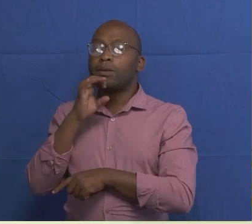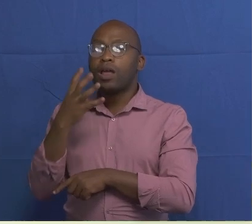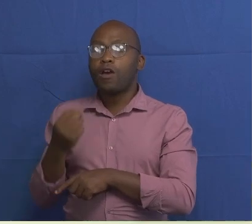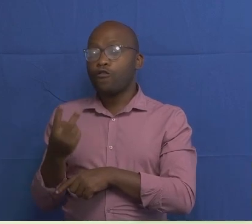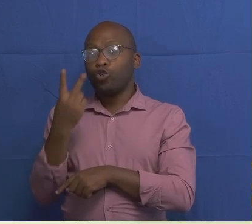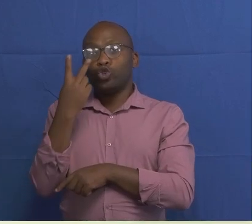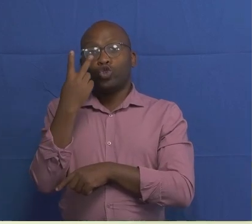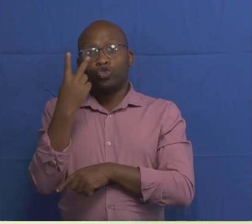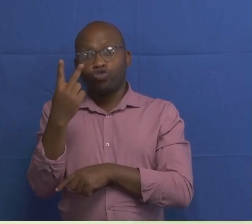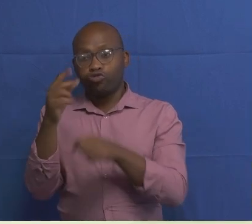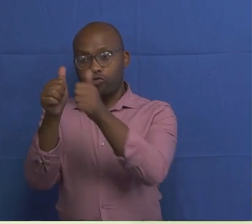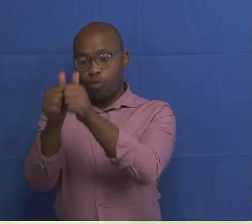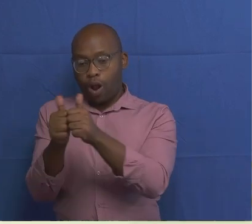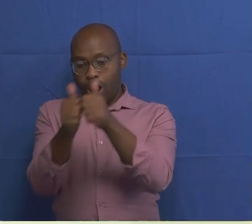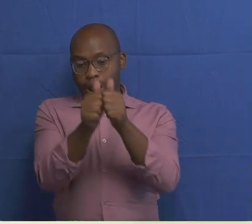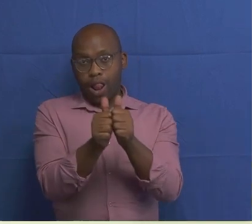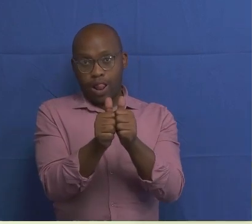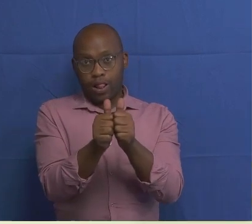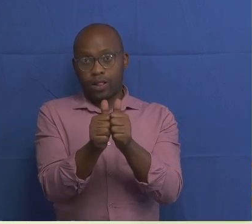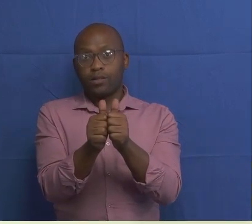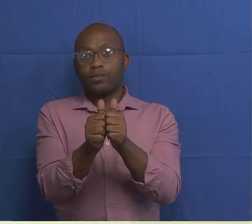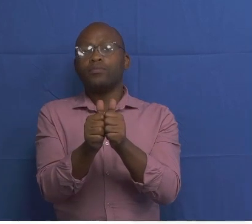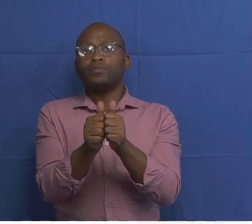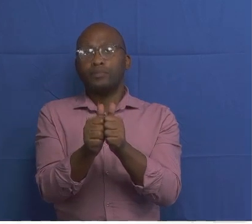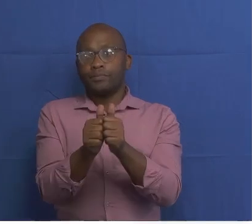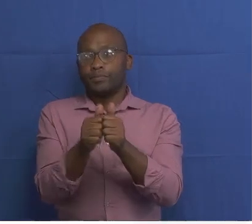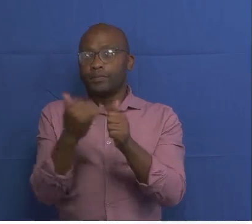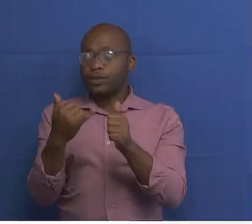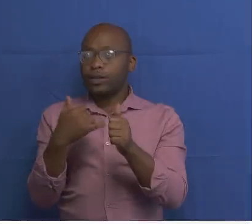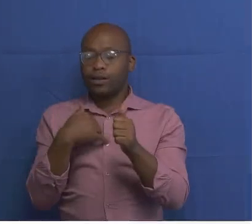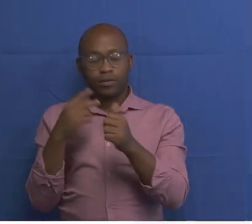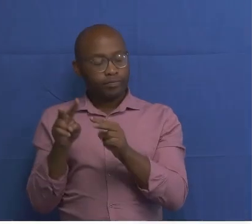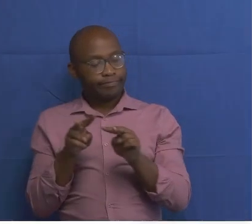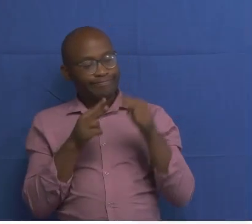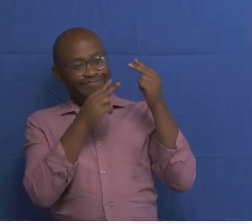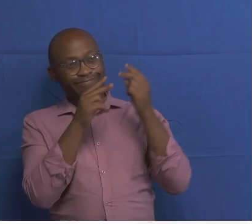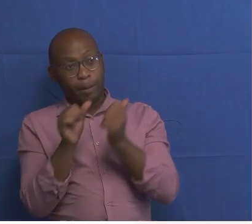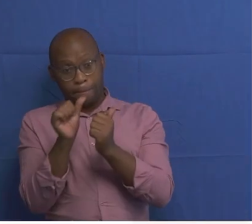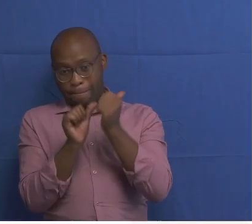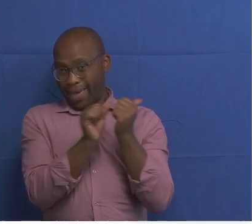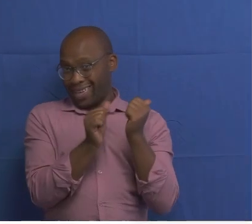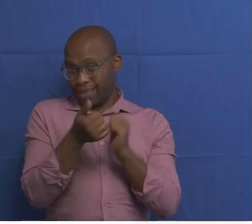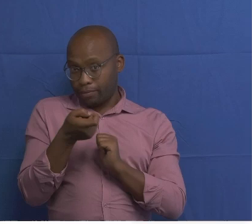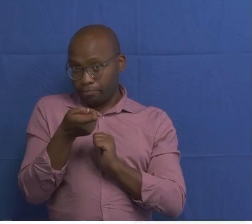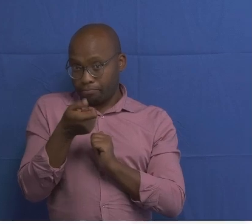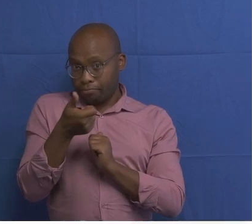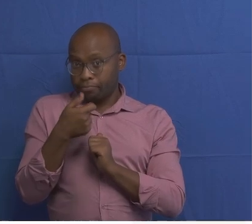particular characteristic. So from our diagram here, we can